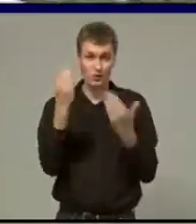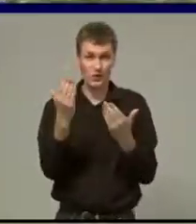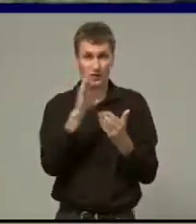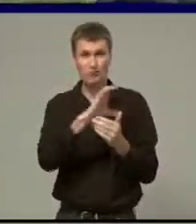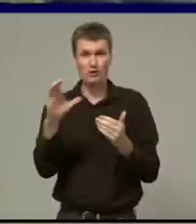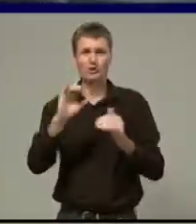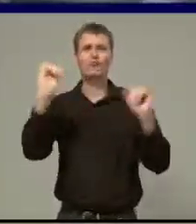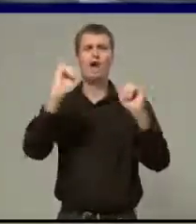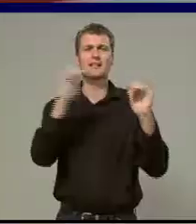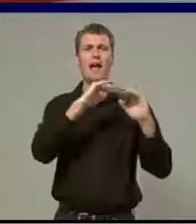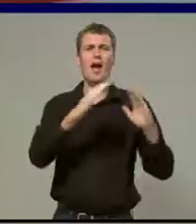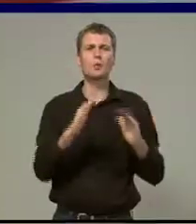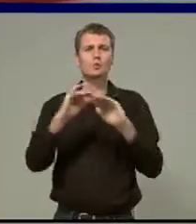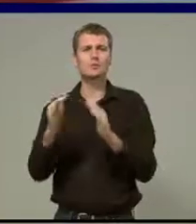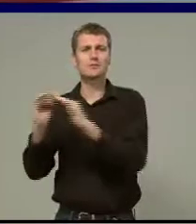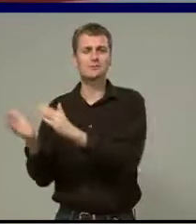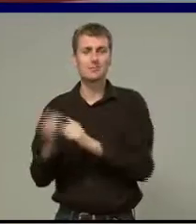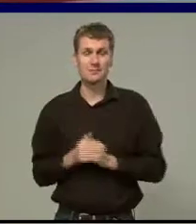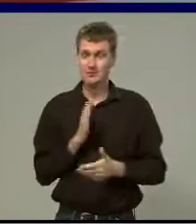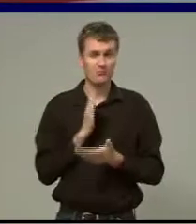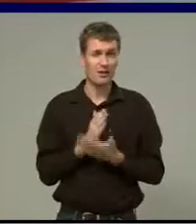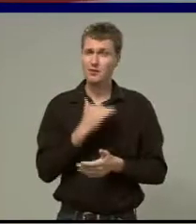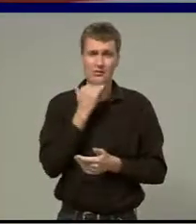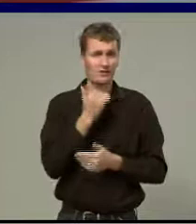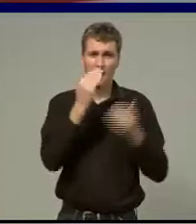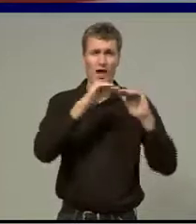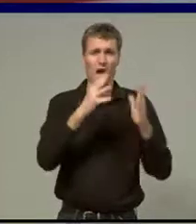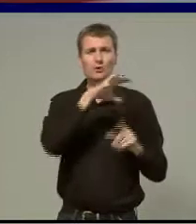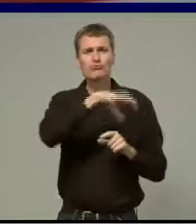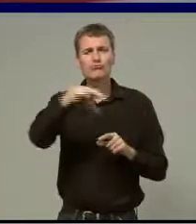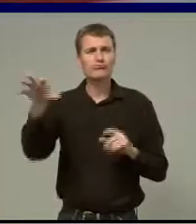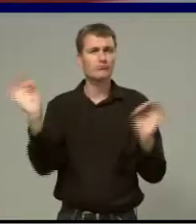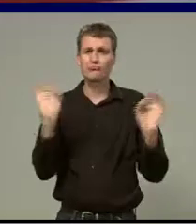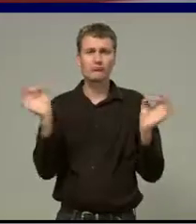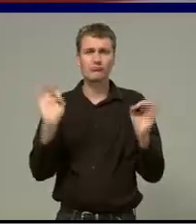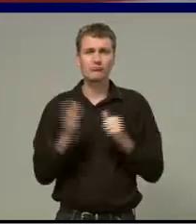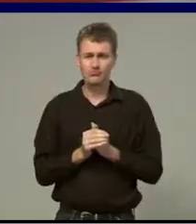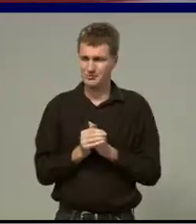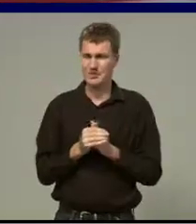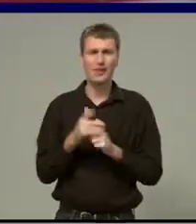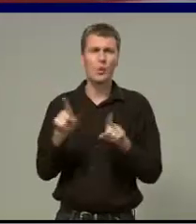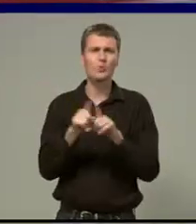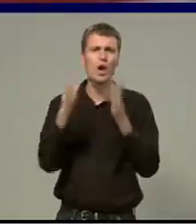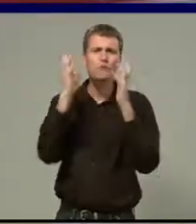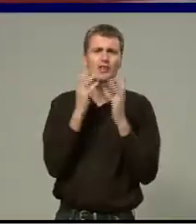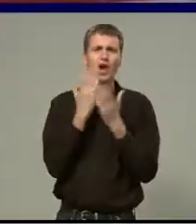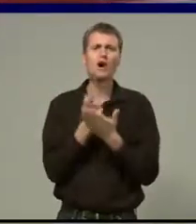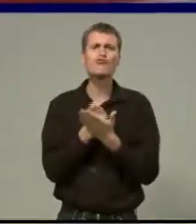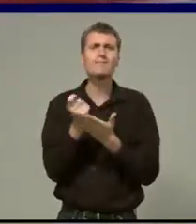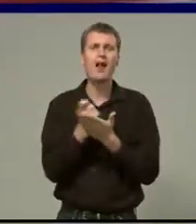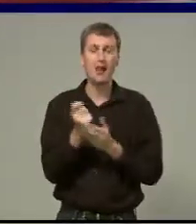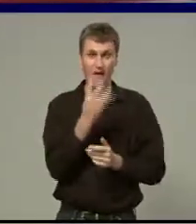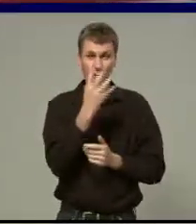crisis. There's just this massive shortage of supply of housing. We've got massive pressure on rentals. Rents have